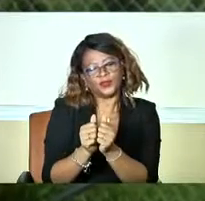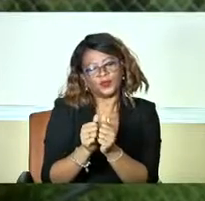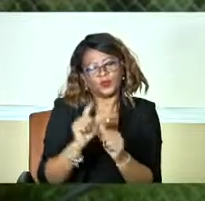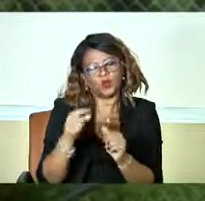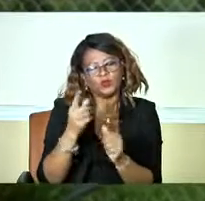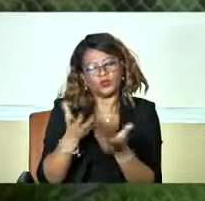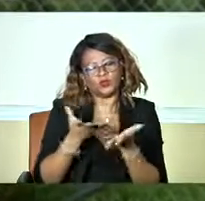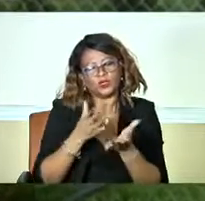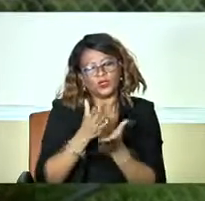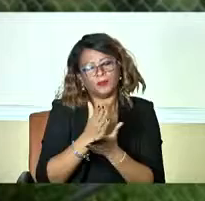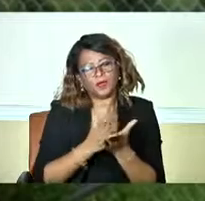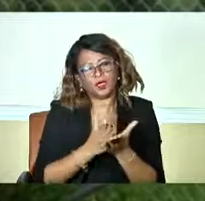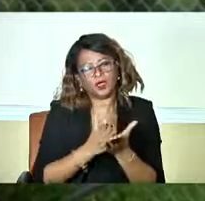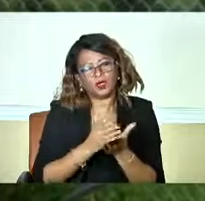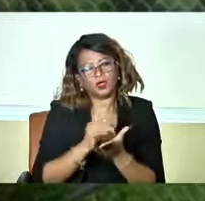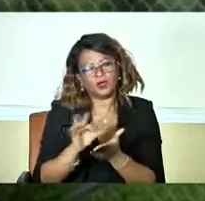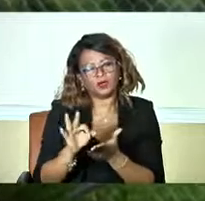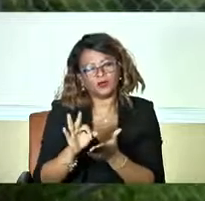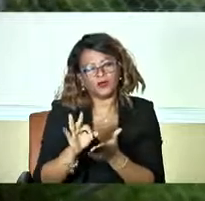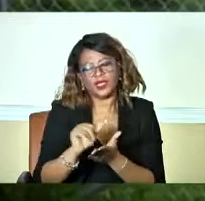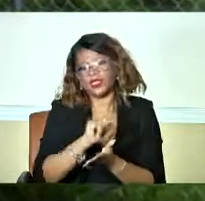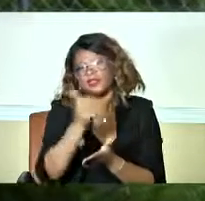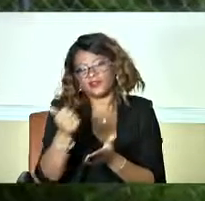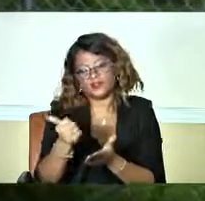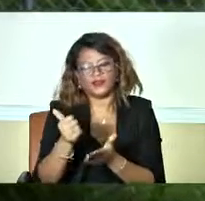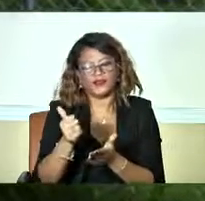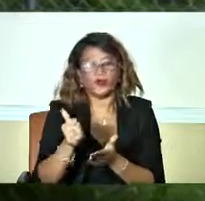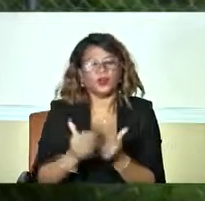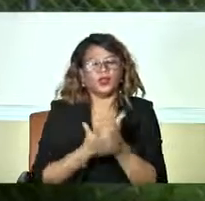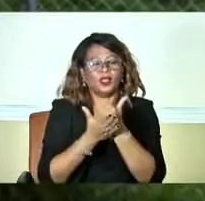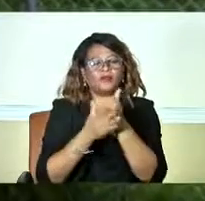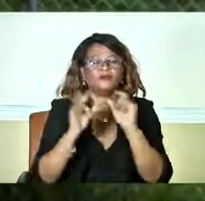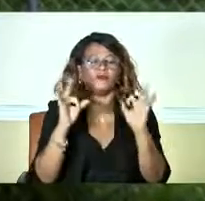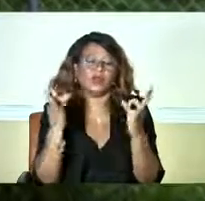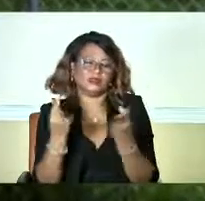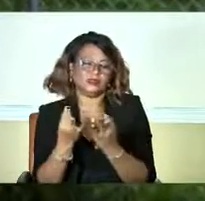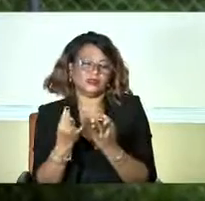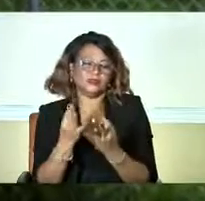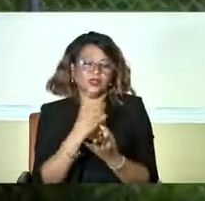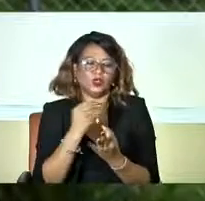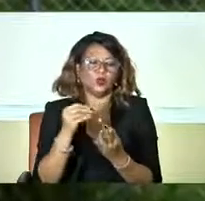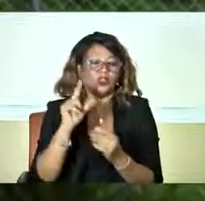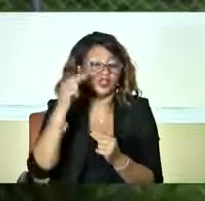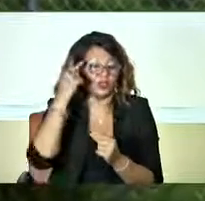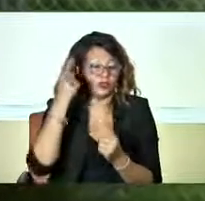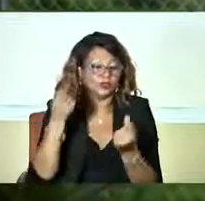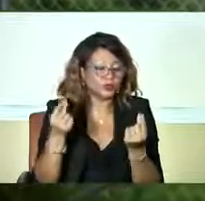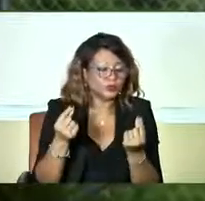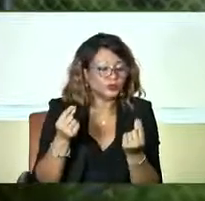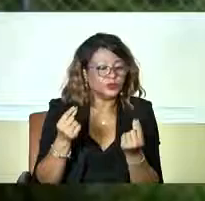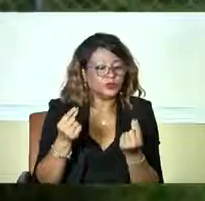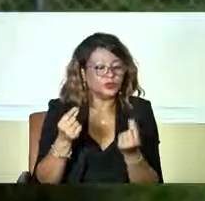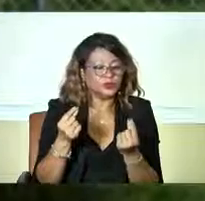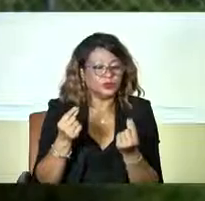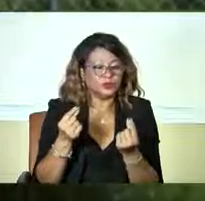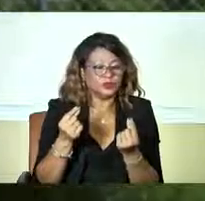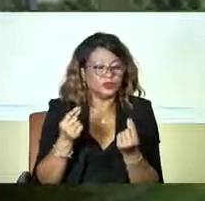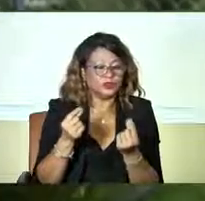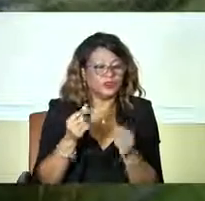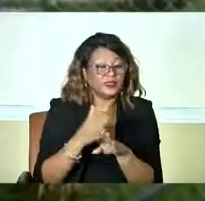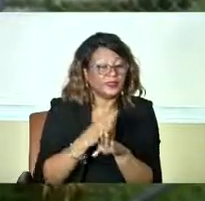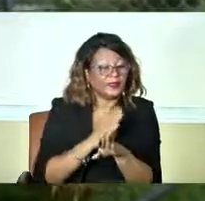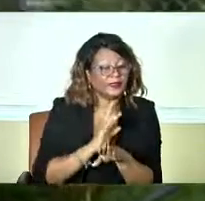wanted to be a part of anything to help families. And I think what the government did when they chose us, it enhanced